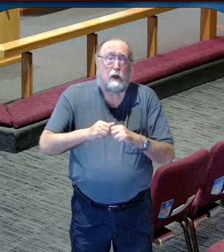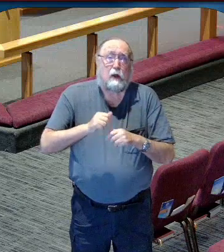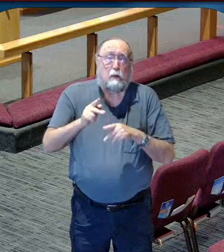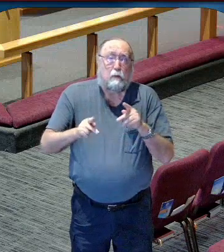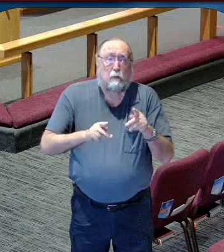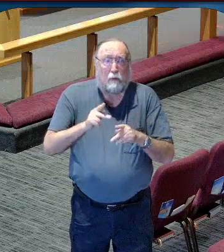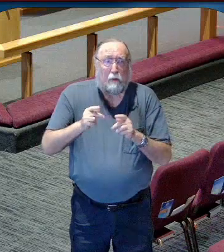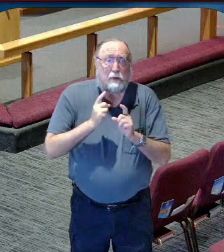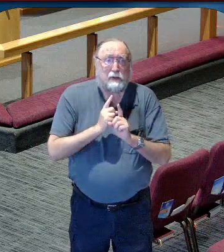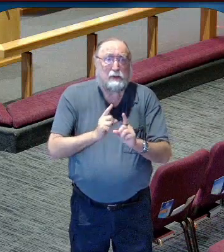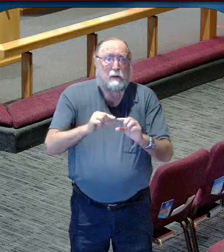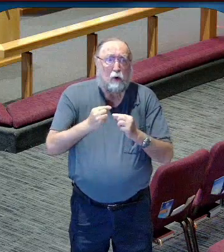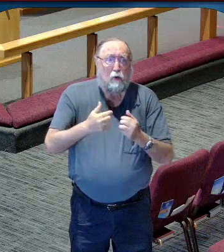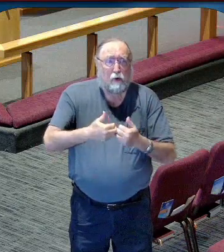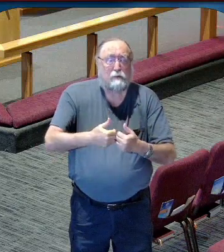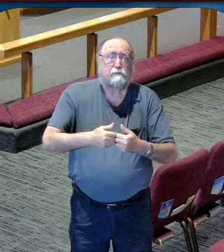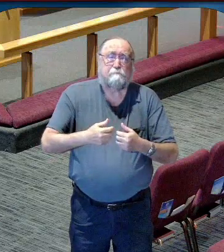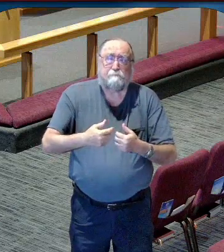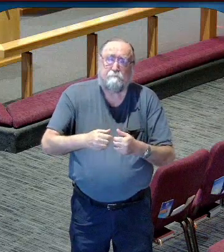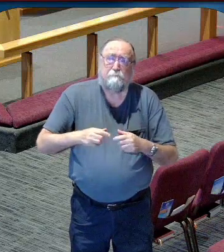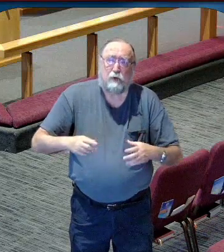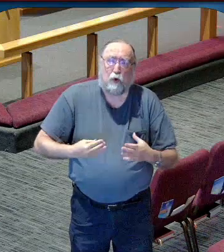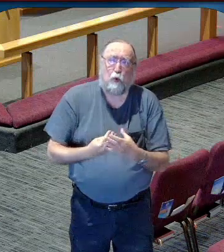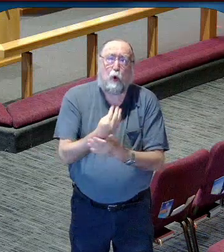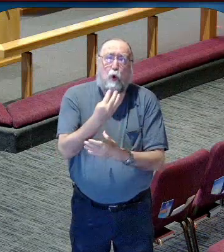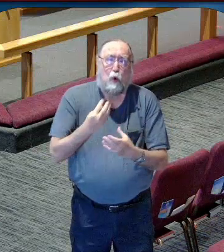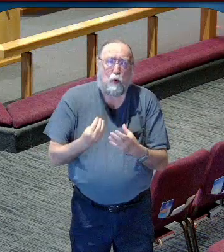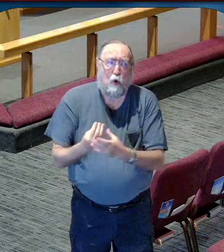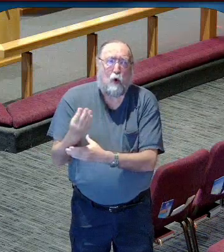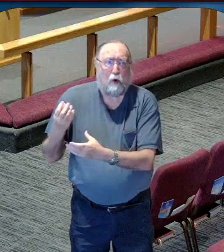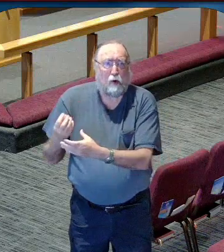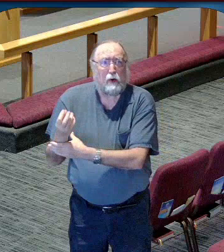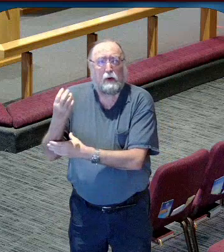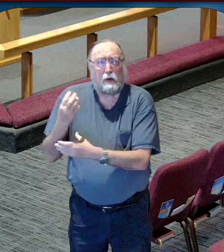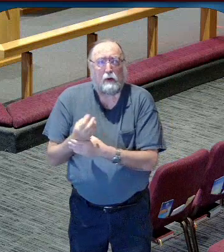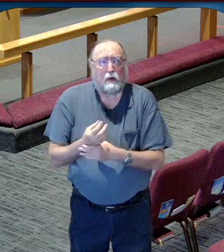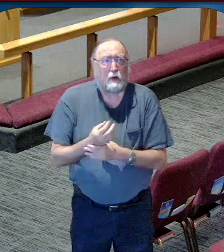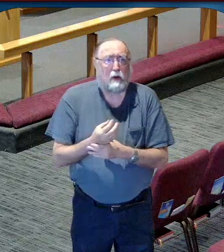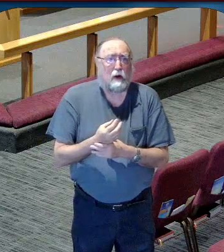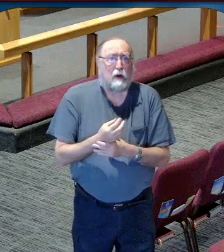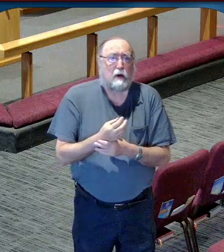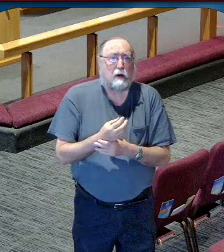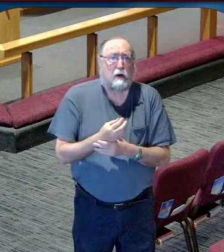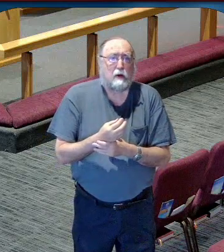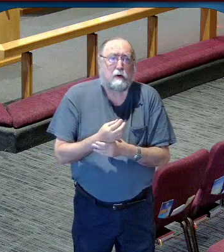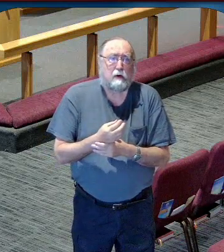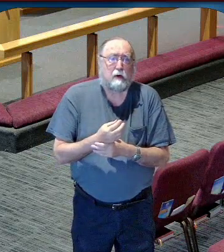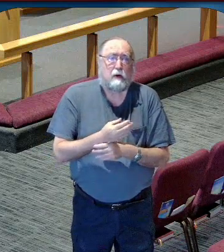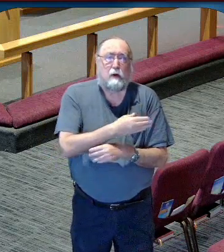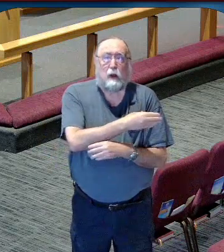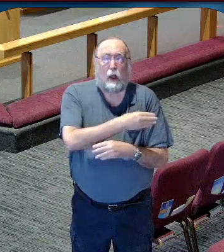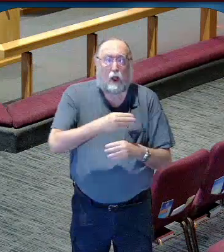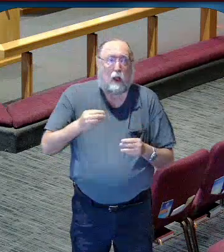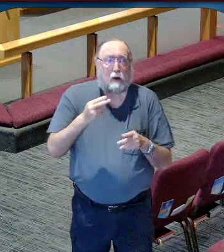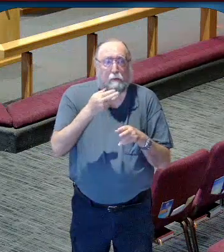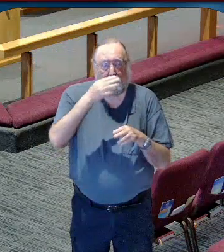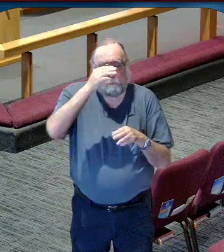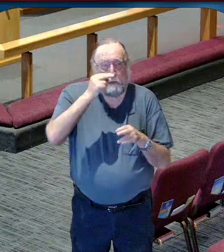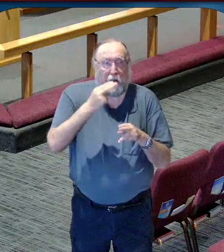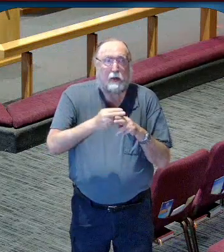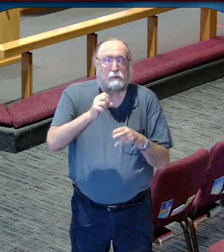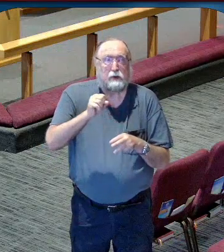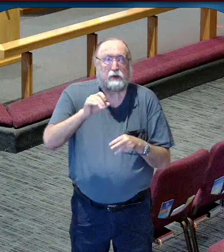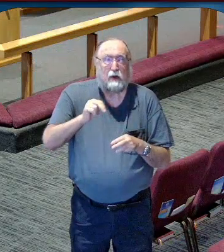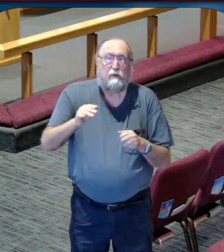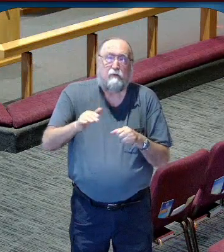in Jerusalem, and a great many of the priests became obedient to the faith. And Stephen, full of grace and power, was